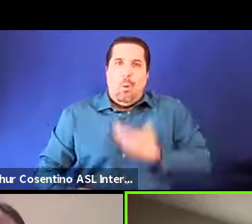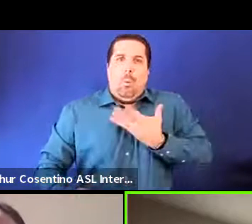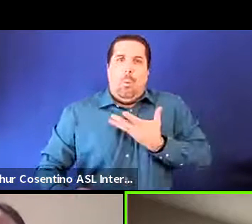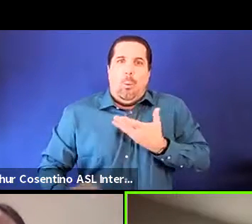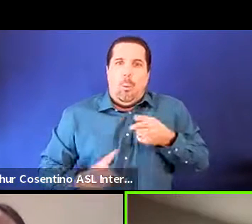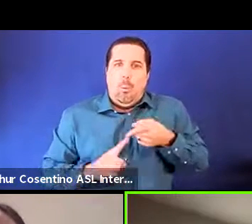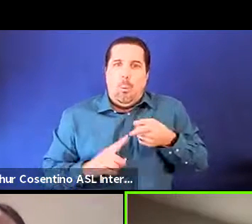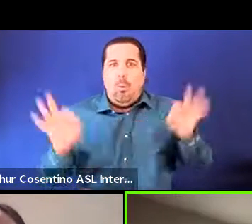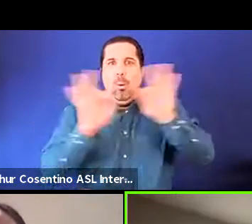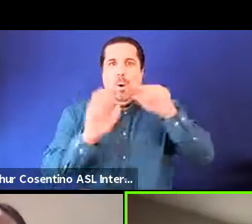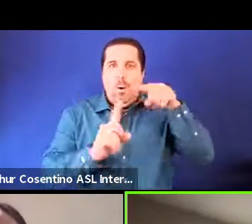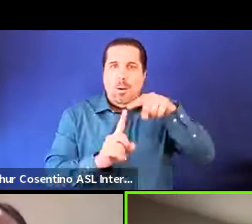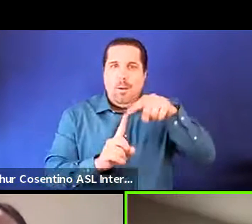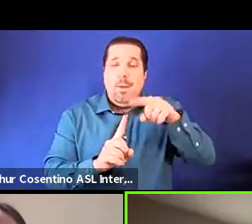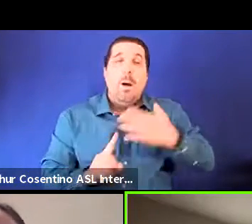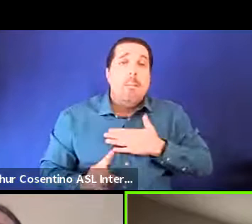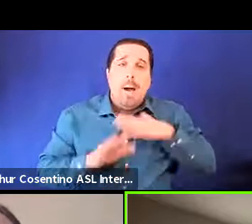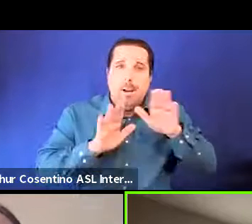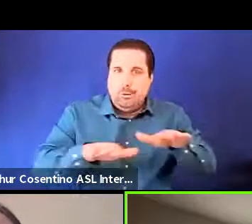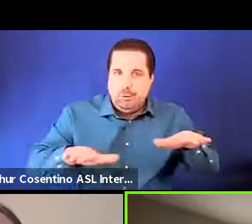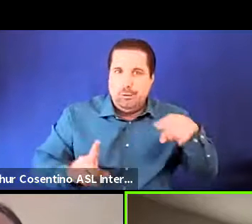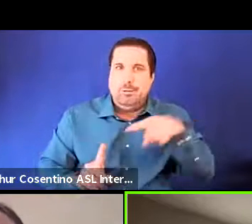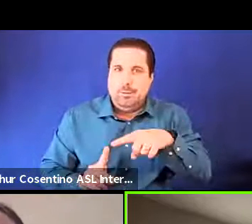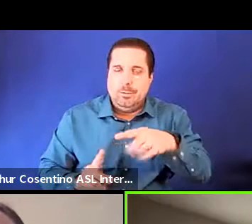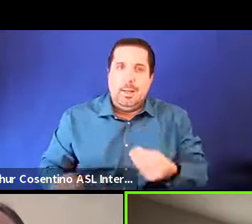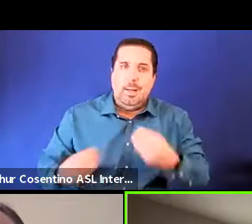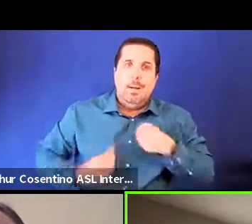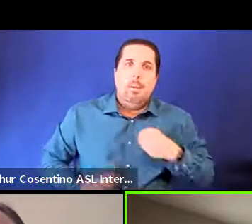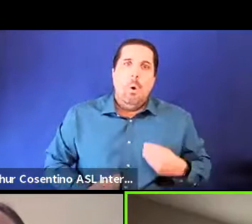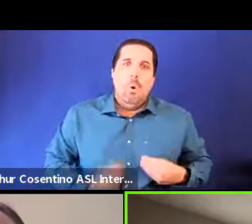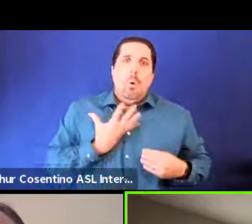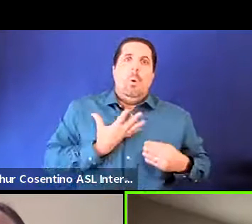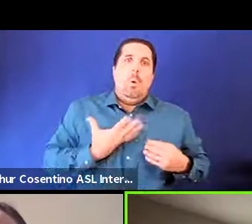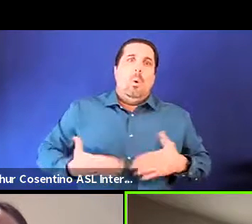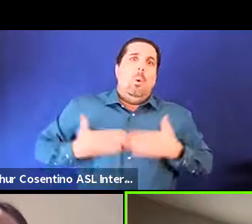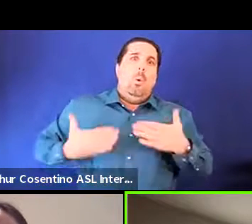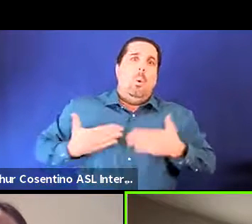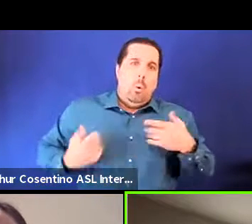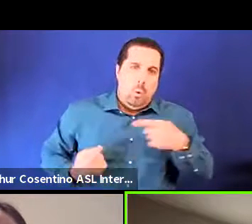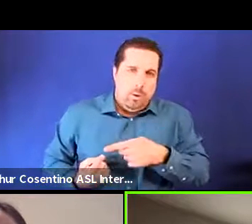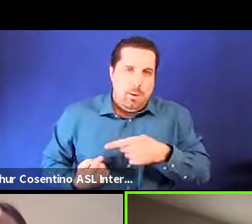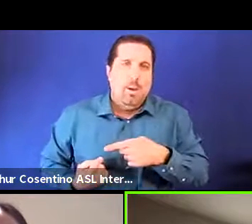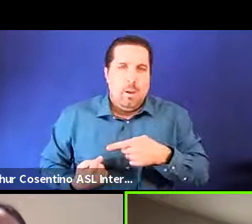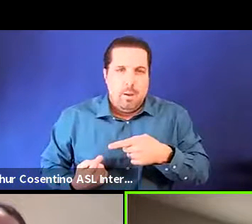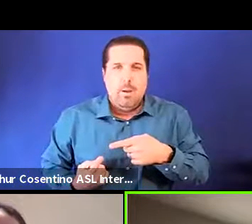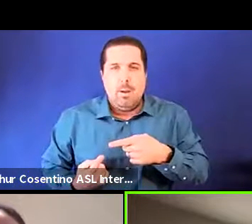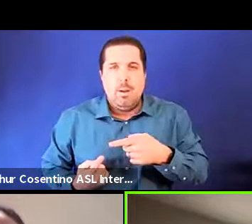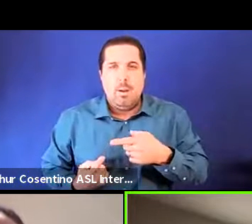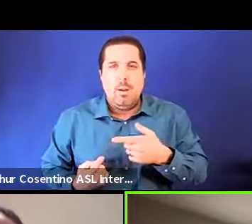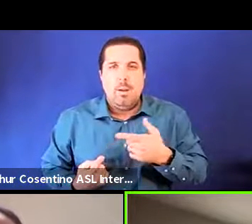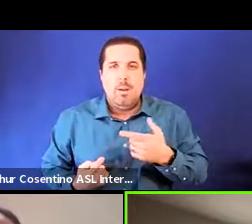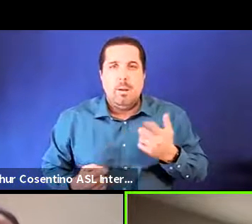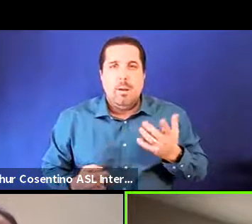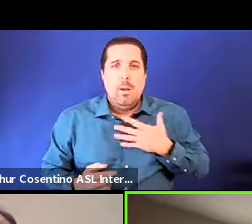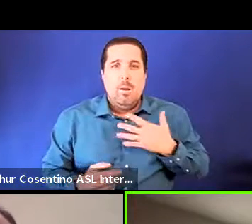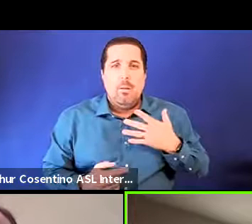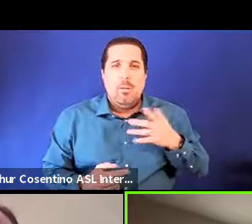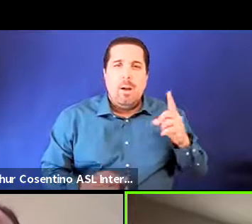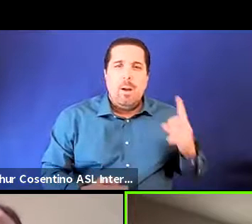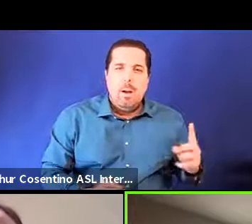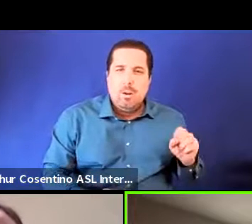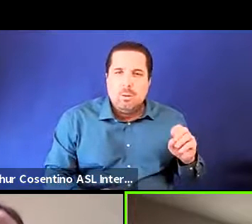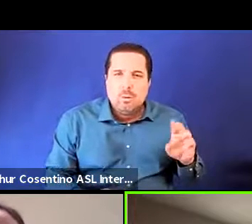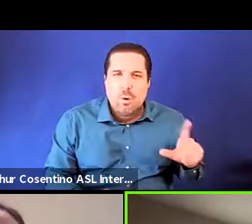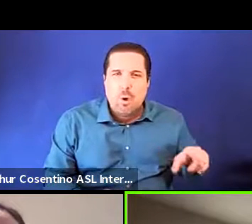it's definitely my children, my two children. Just last week, my Soul, who's 4 years old,